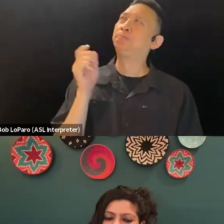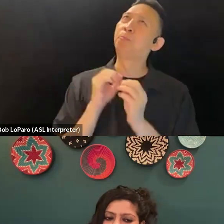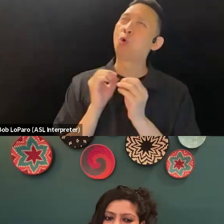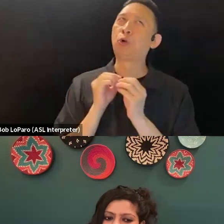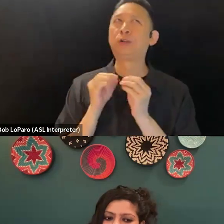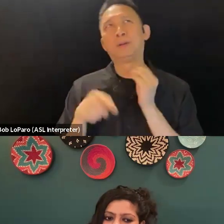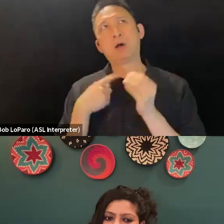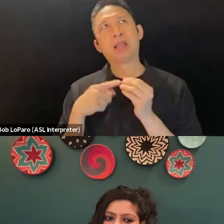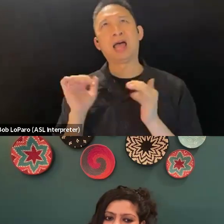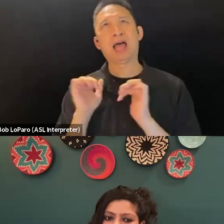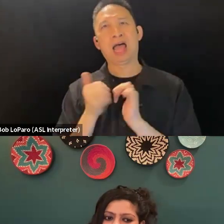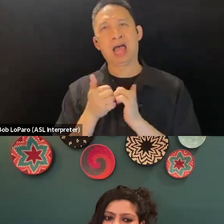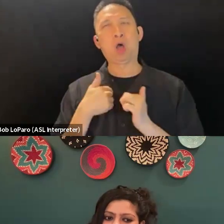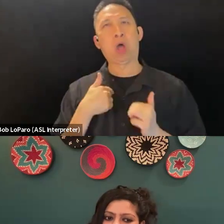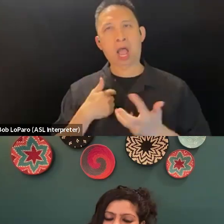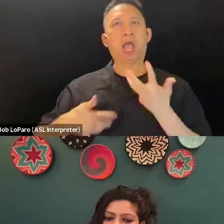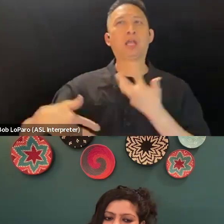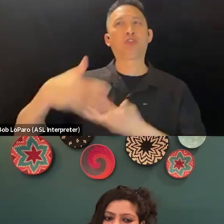Fine, Shaunak.